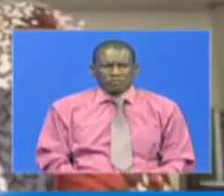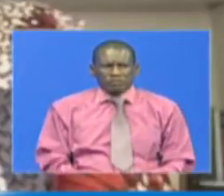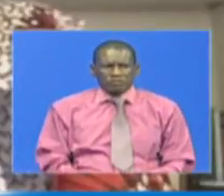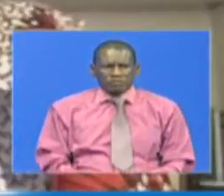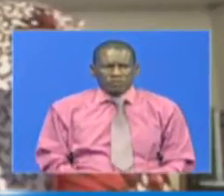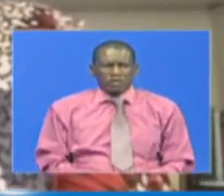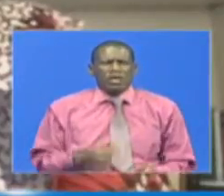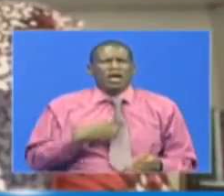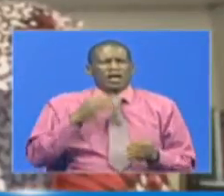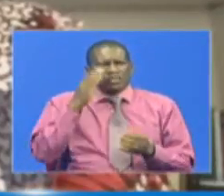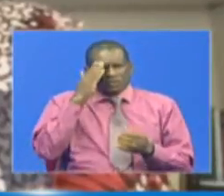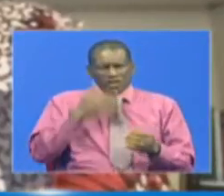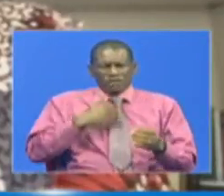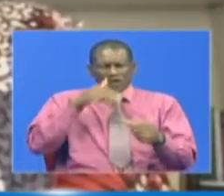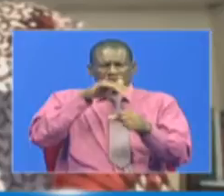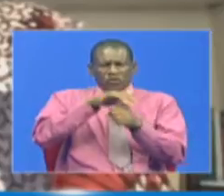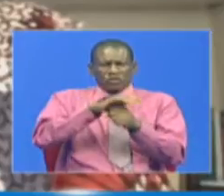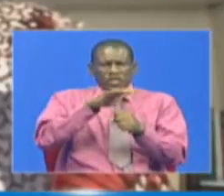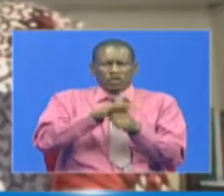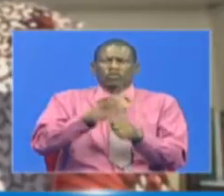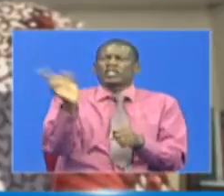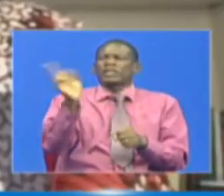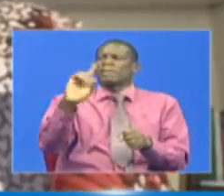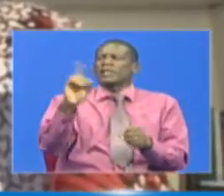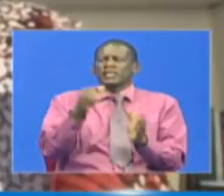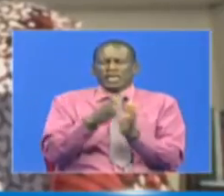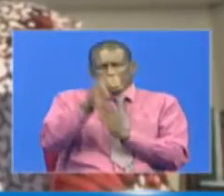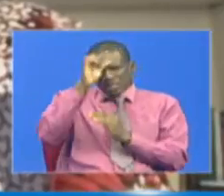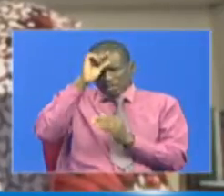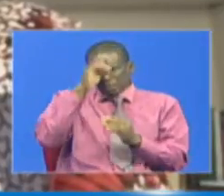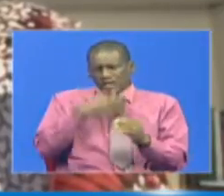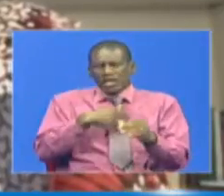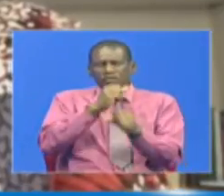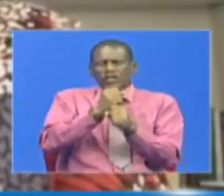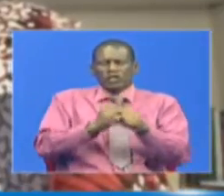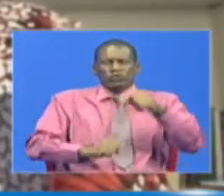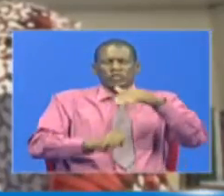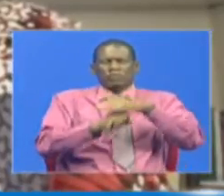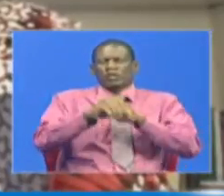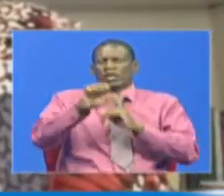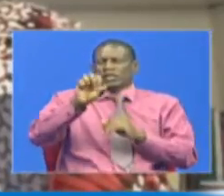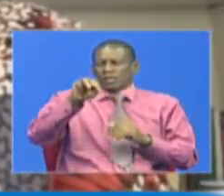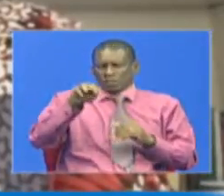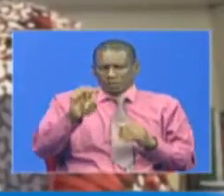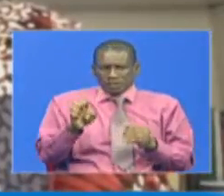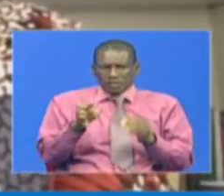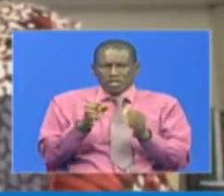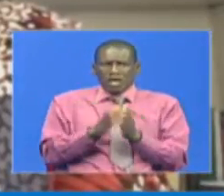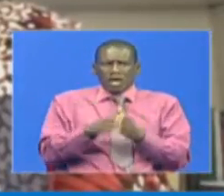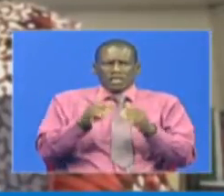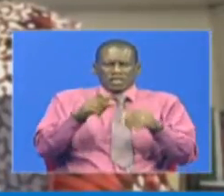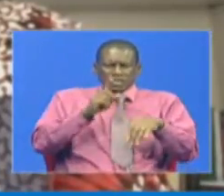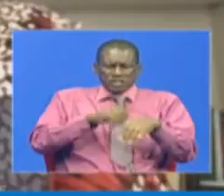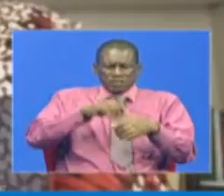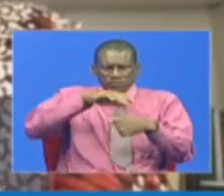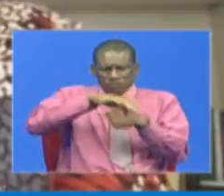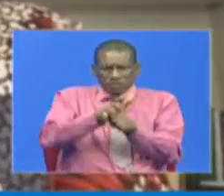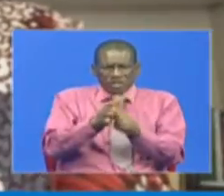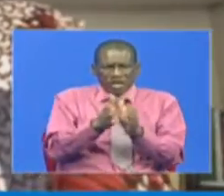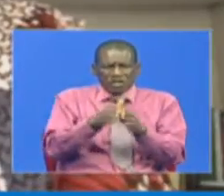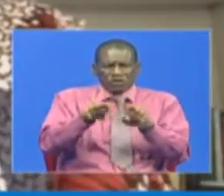I think there's a lot that the ministry and government has done to support SMEs during COVID and even